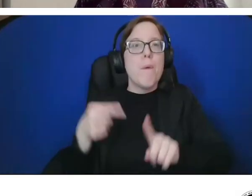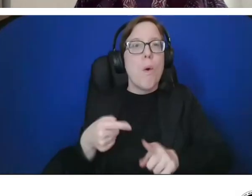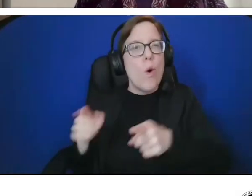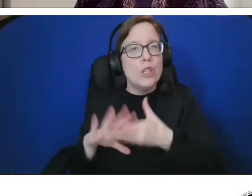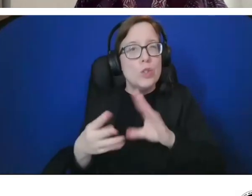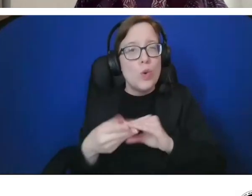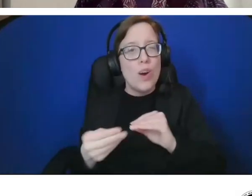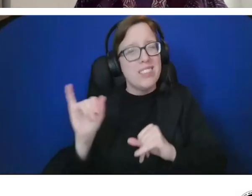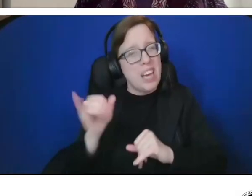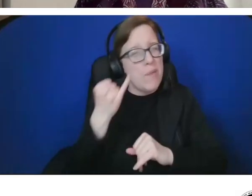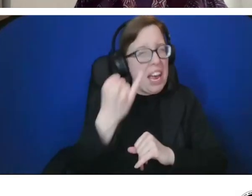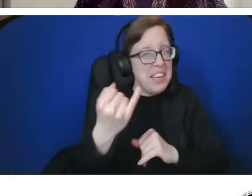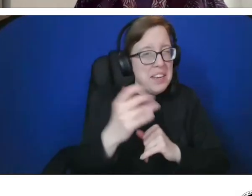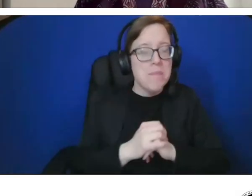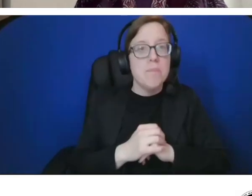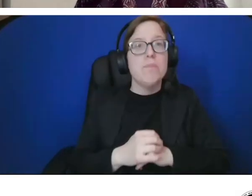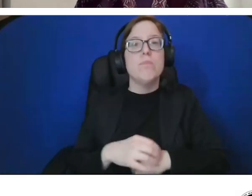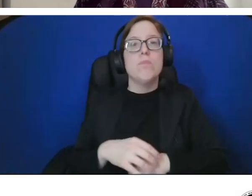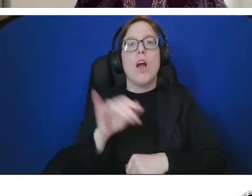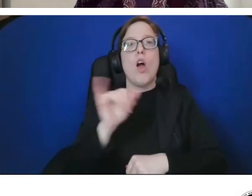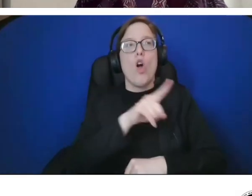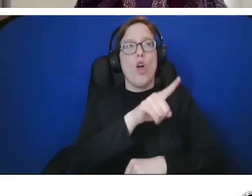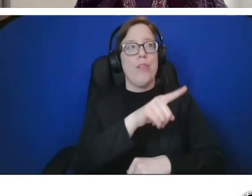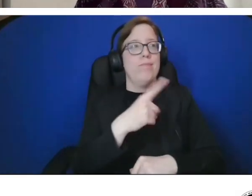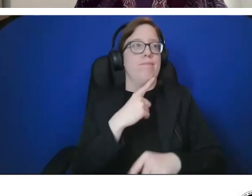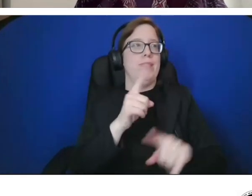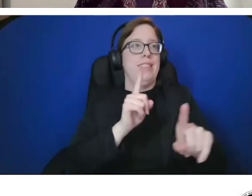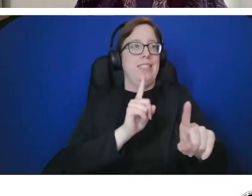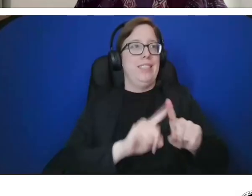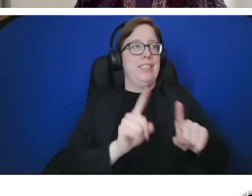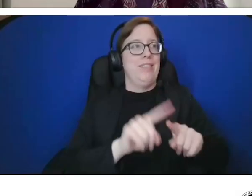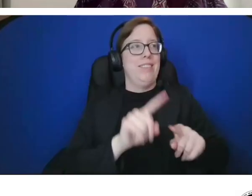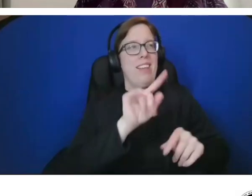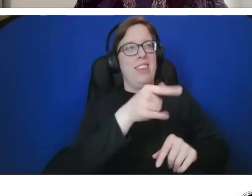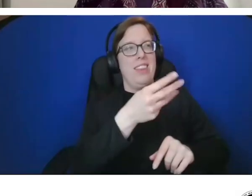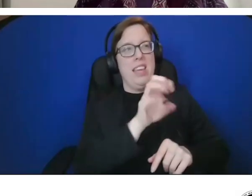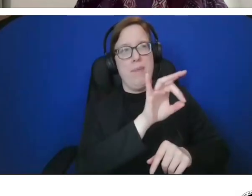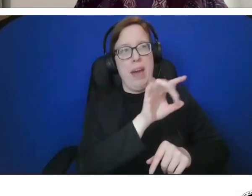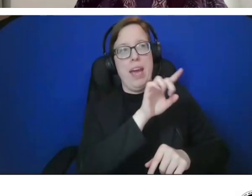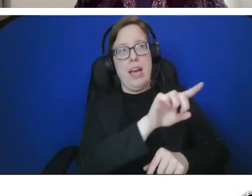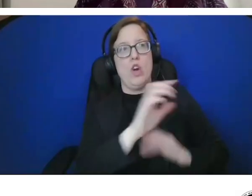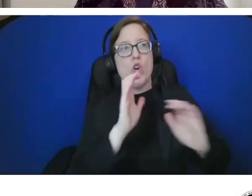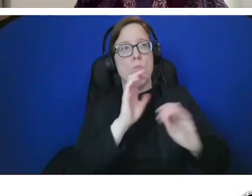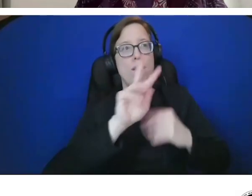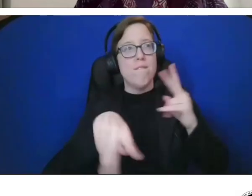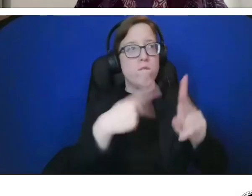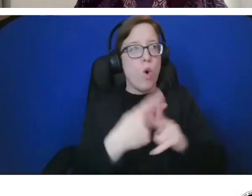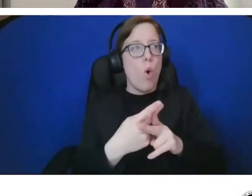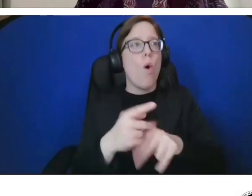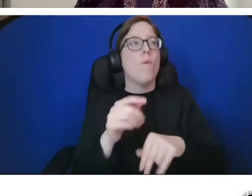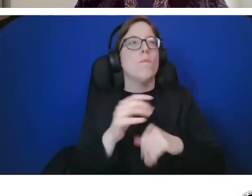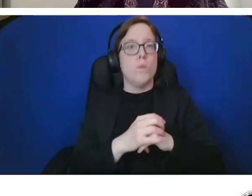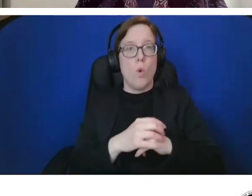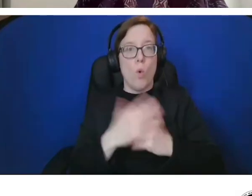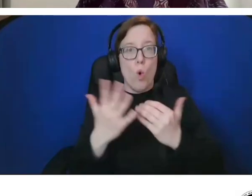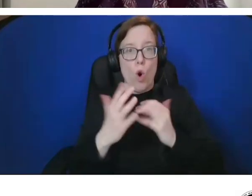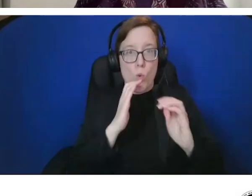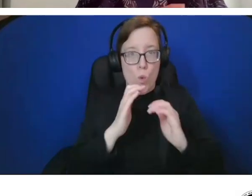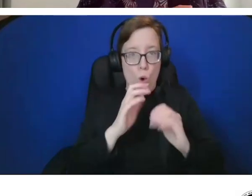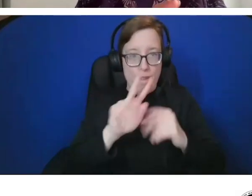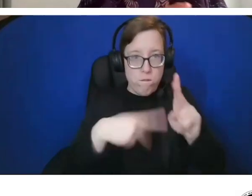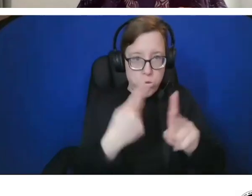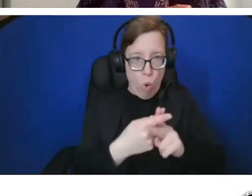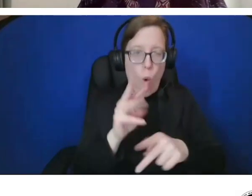thought a lot about how to combine communication forms. So, what communication forms or mode were appropriate, and how did